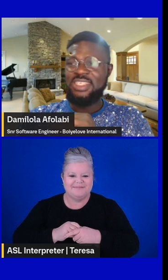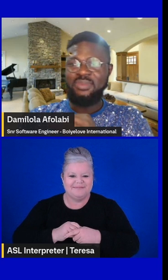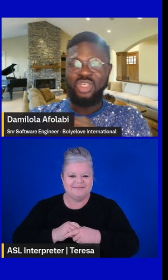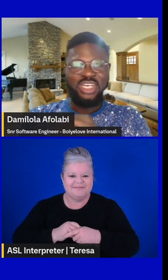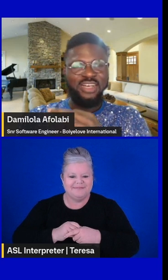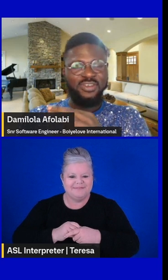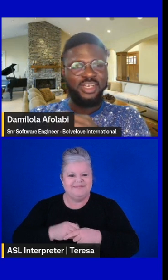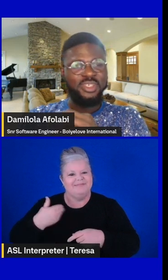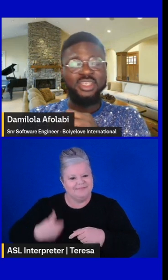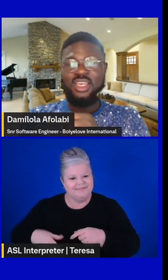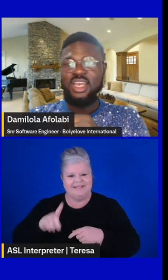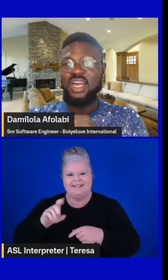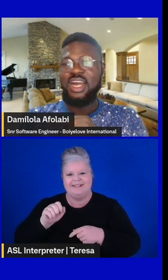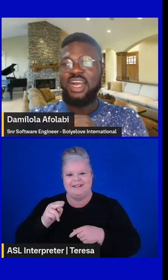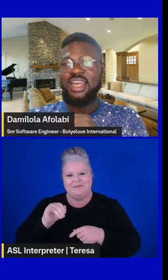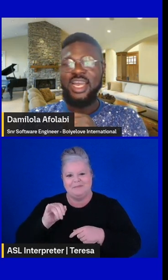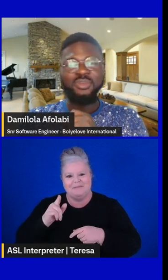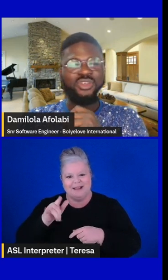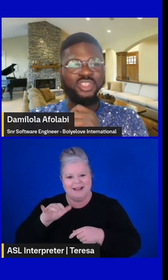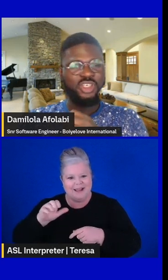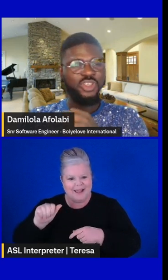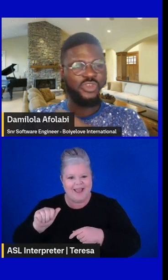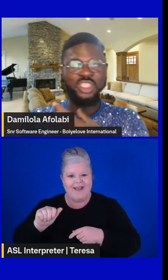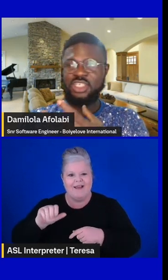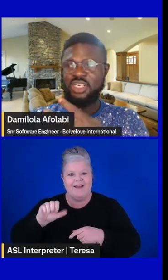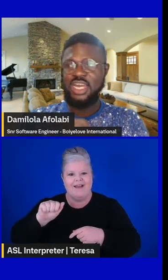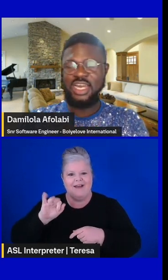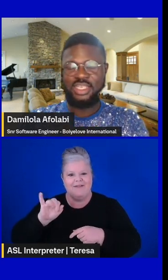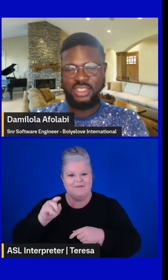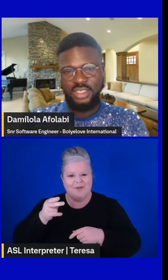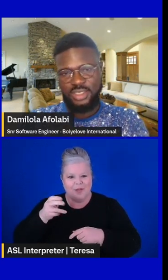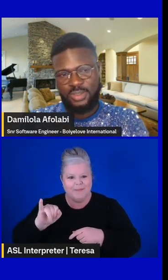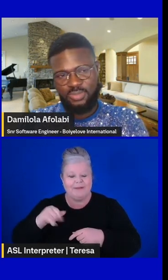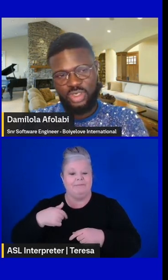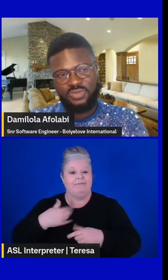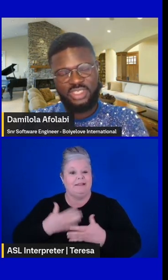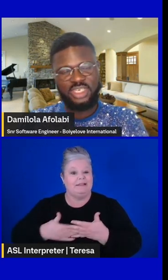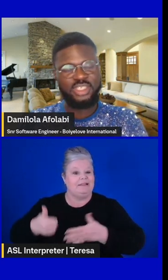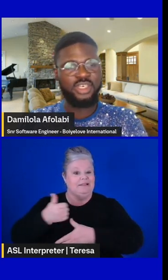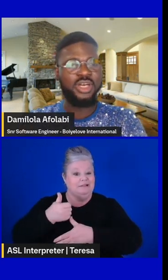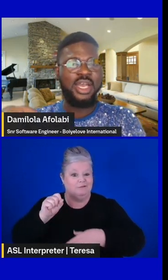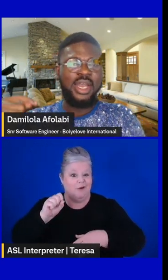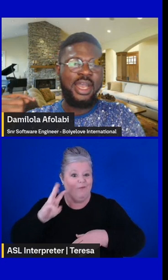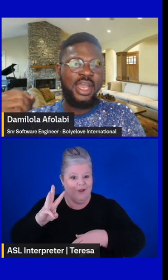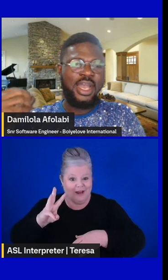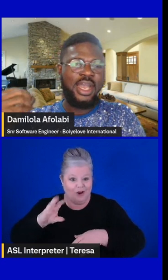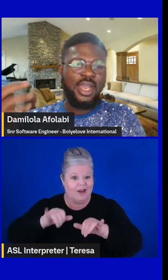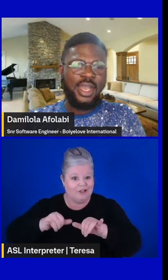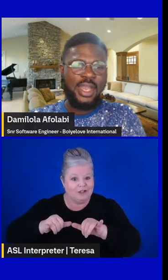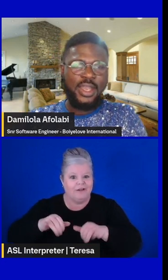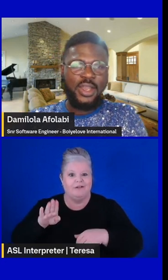My name is Damilola Afolabi. I am a senior software engineer at Volvo International.